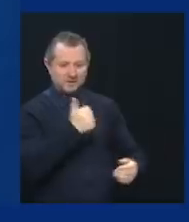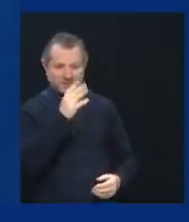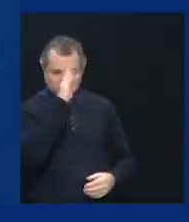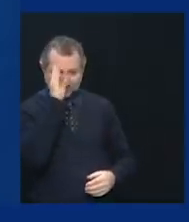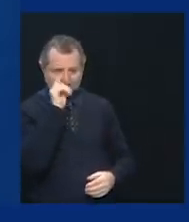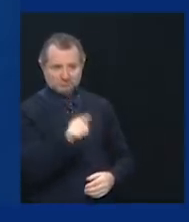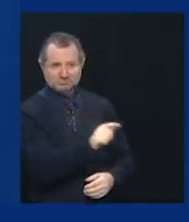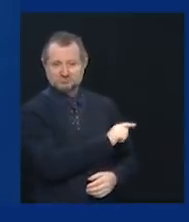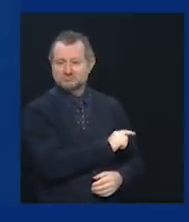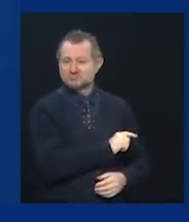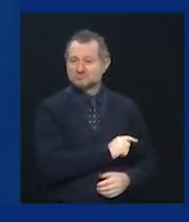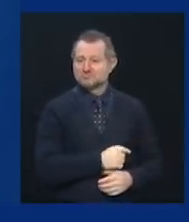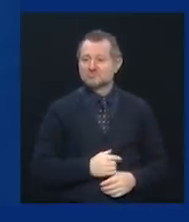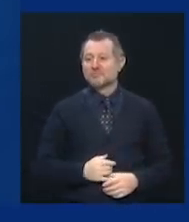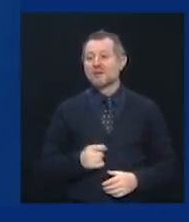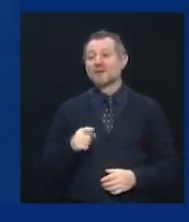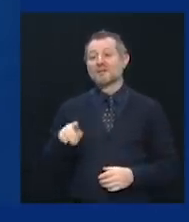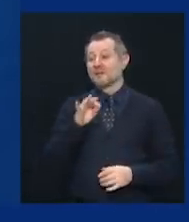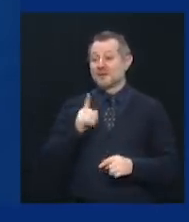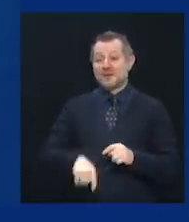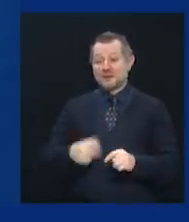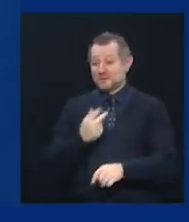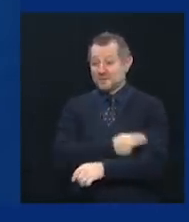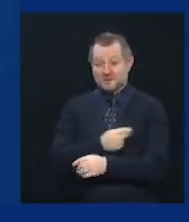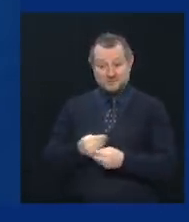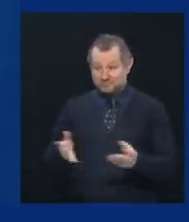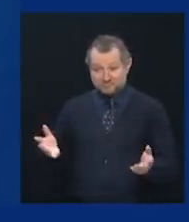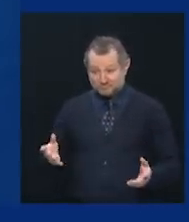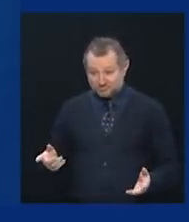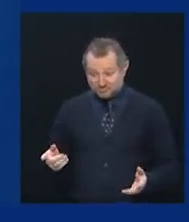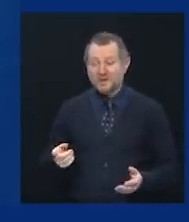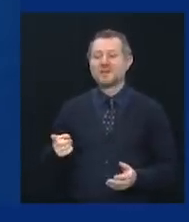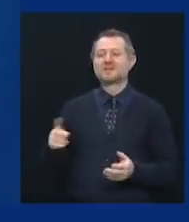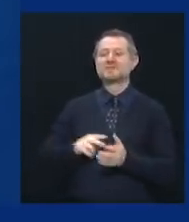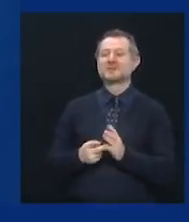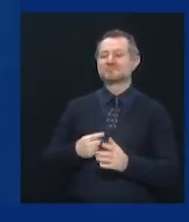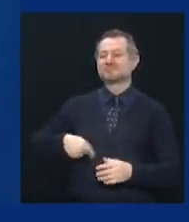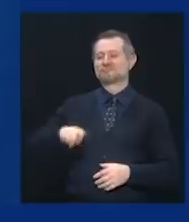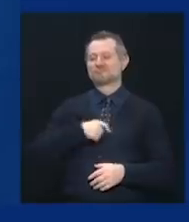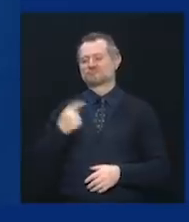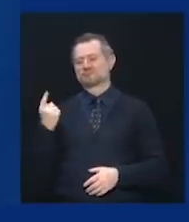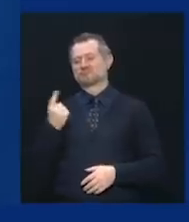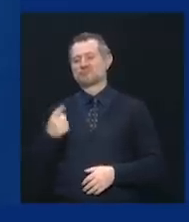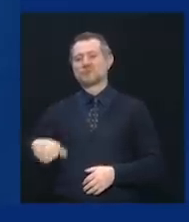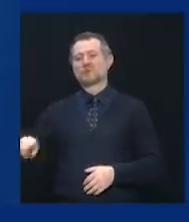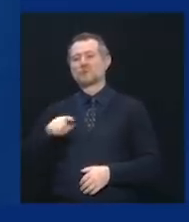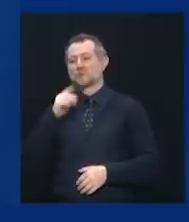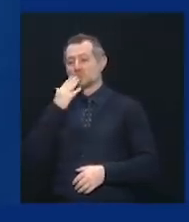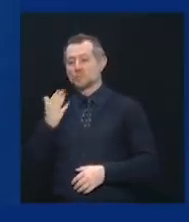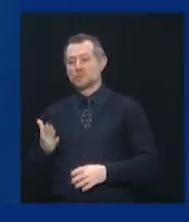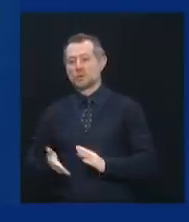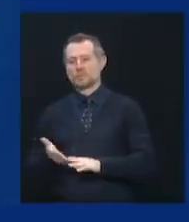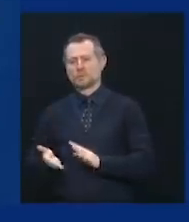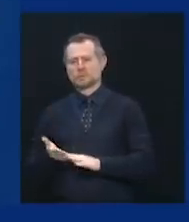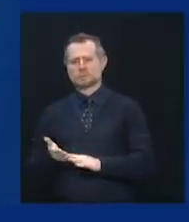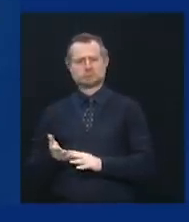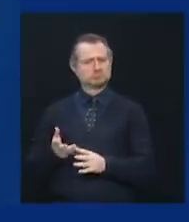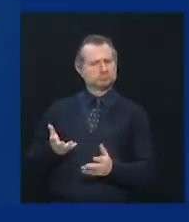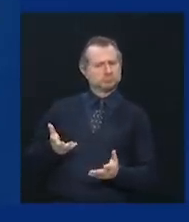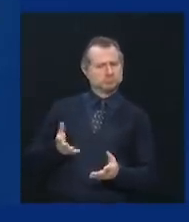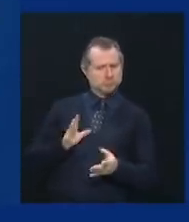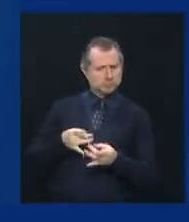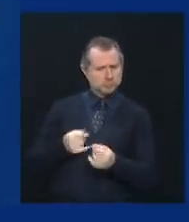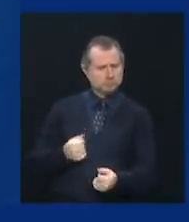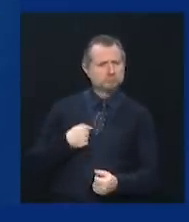And if you're not performing this function, it does raise questions about the operating efficiency of the hospital. So we are